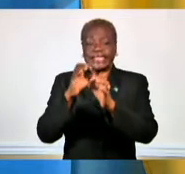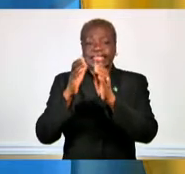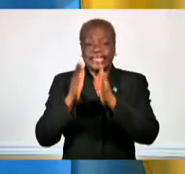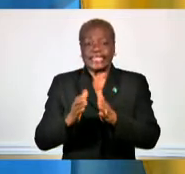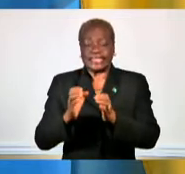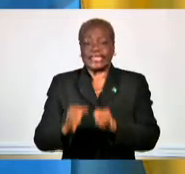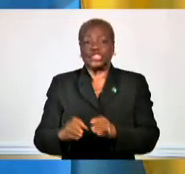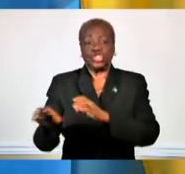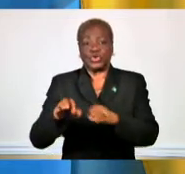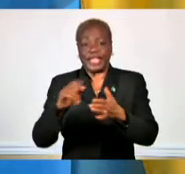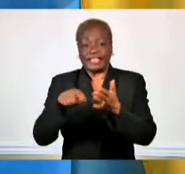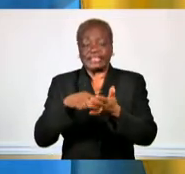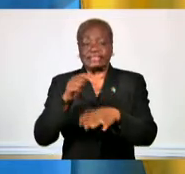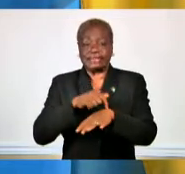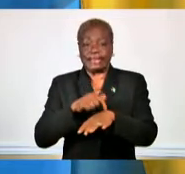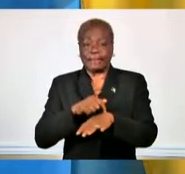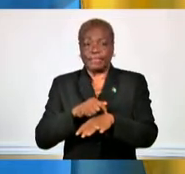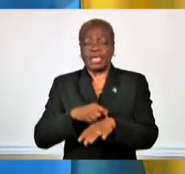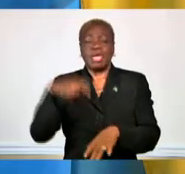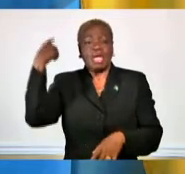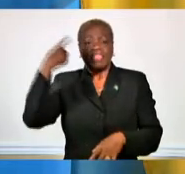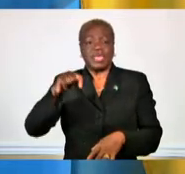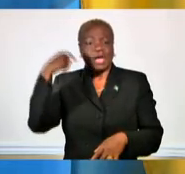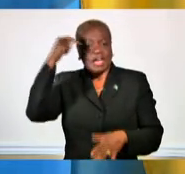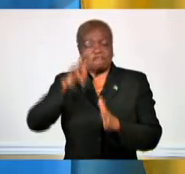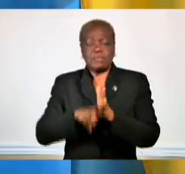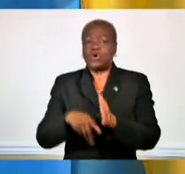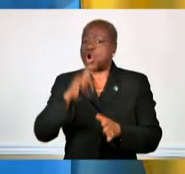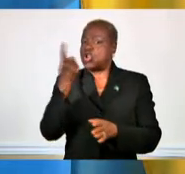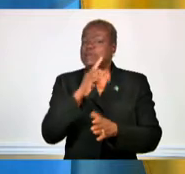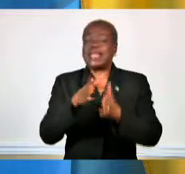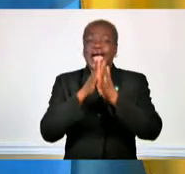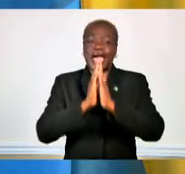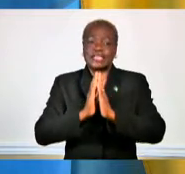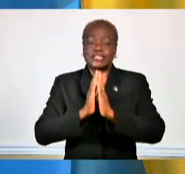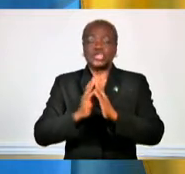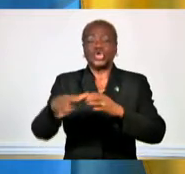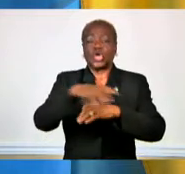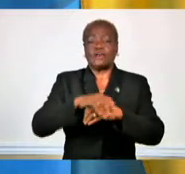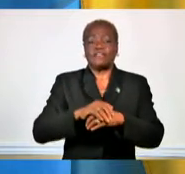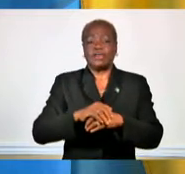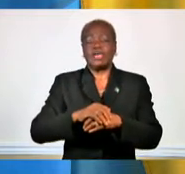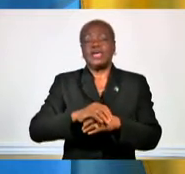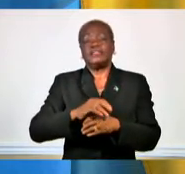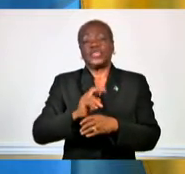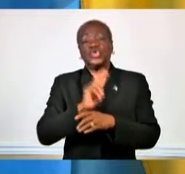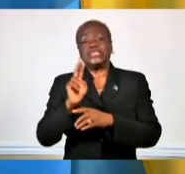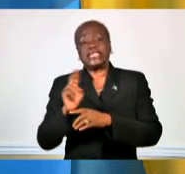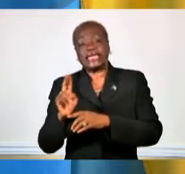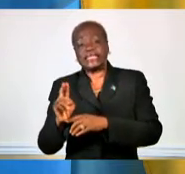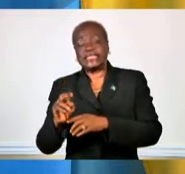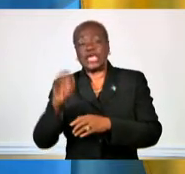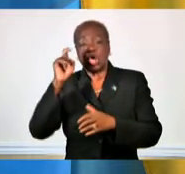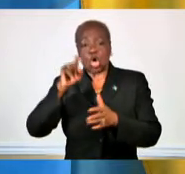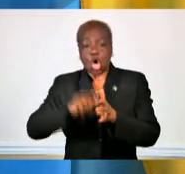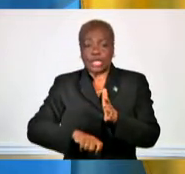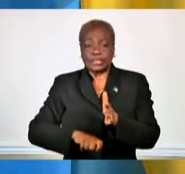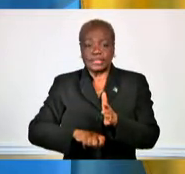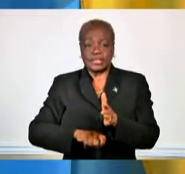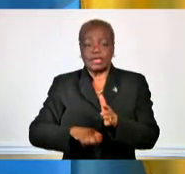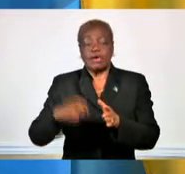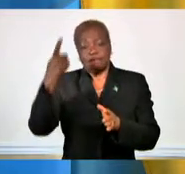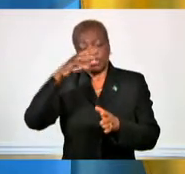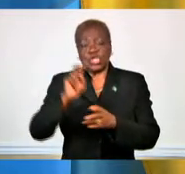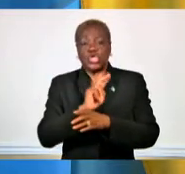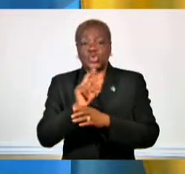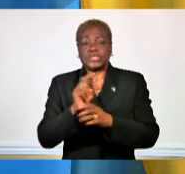The government has only been asked to cover only utility costs during the use of the hotel as